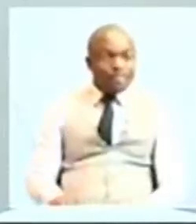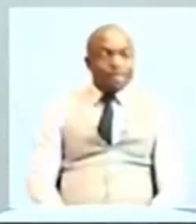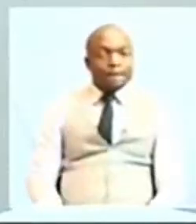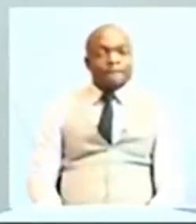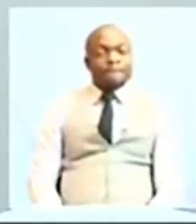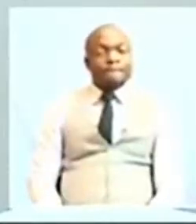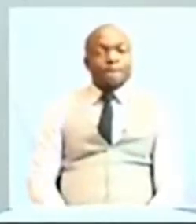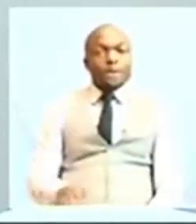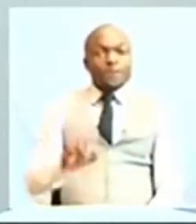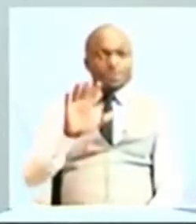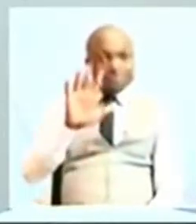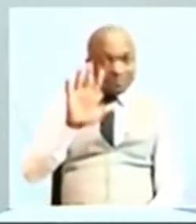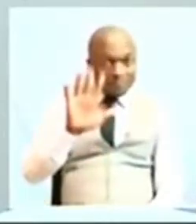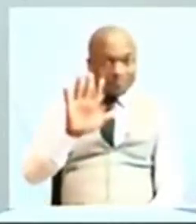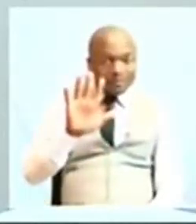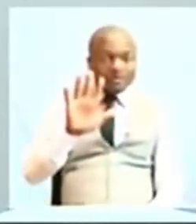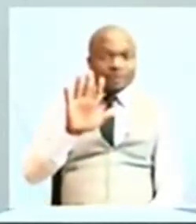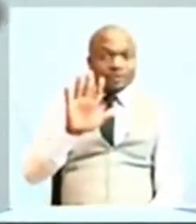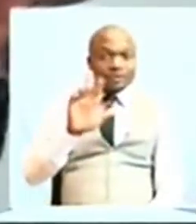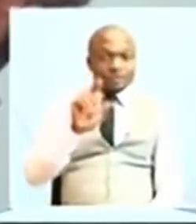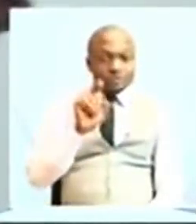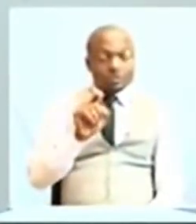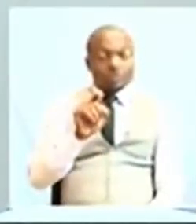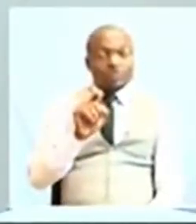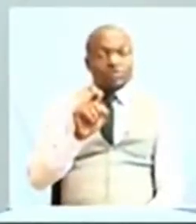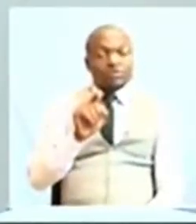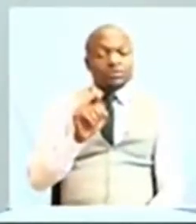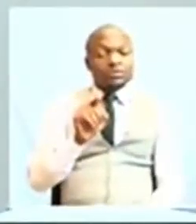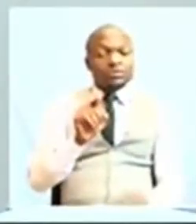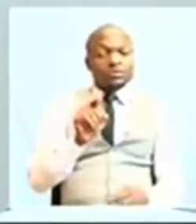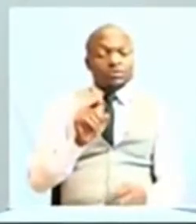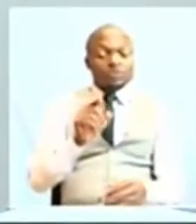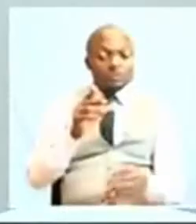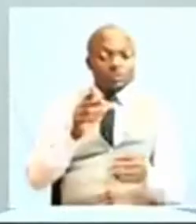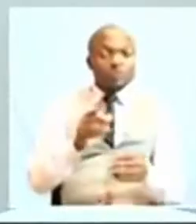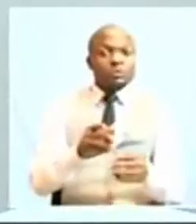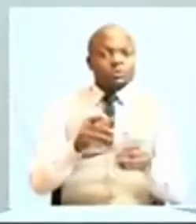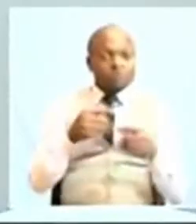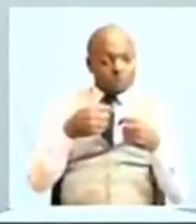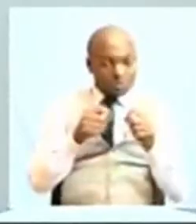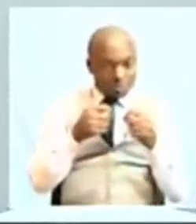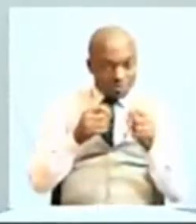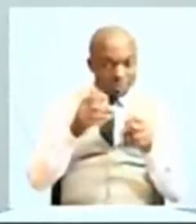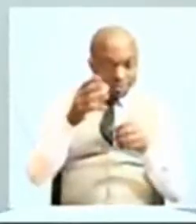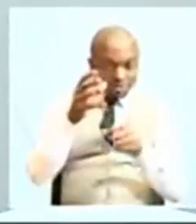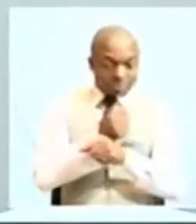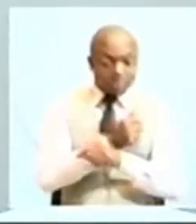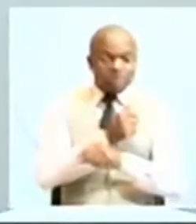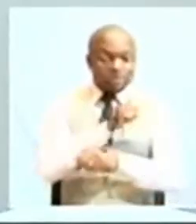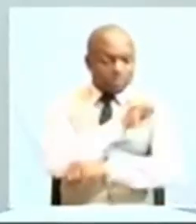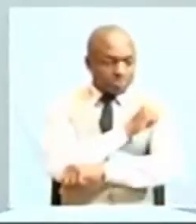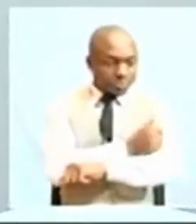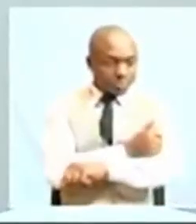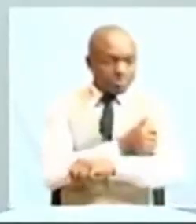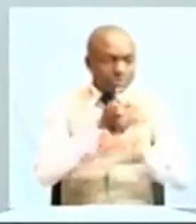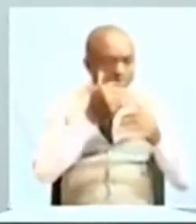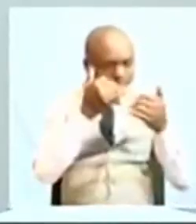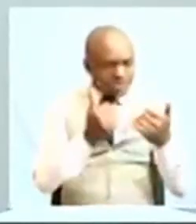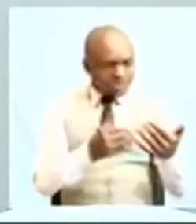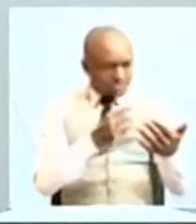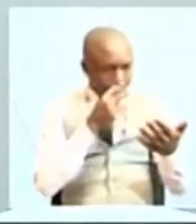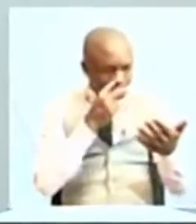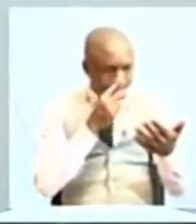deficit to 5. You were trying to seek to get authority. Now we can't see. No,